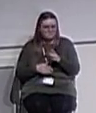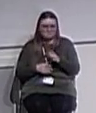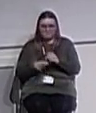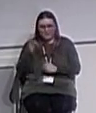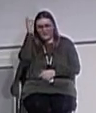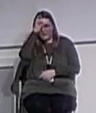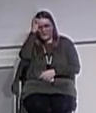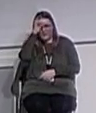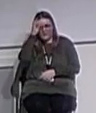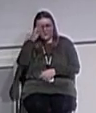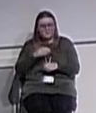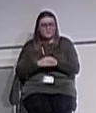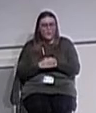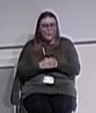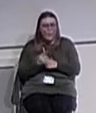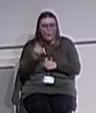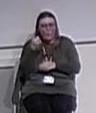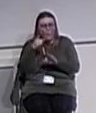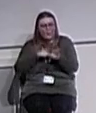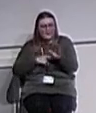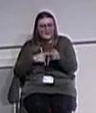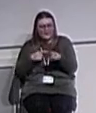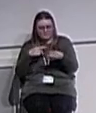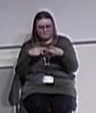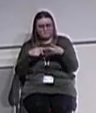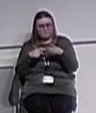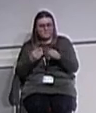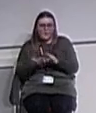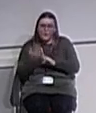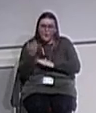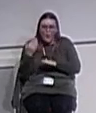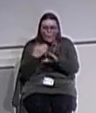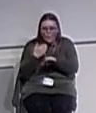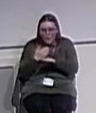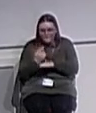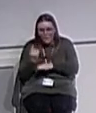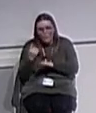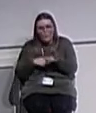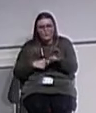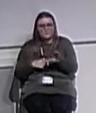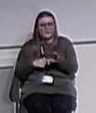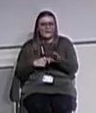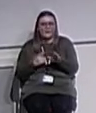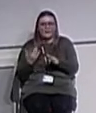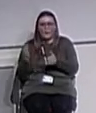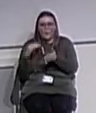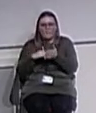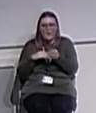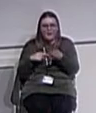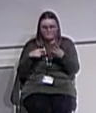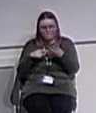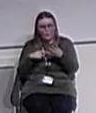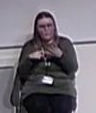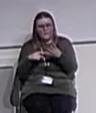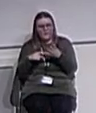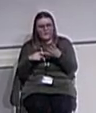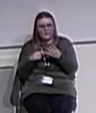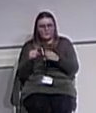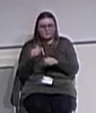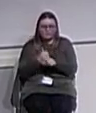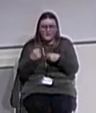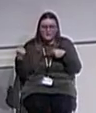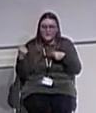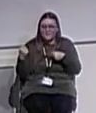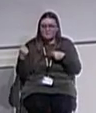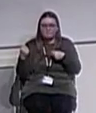that year out in a company, working for a year, and then coming back and joining our final year and then graduating, you have